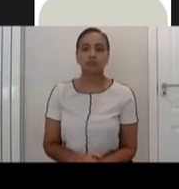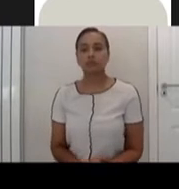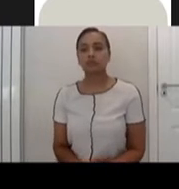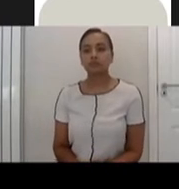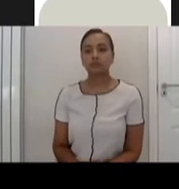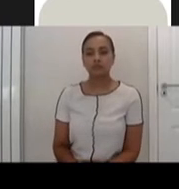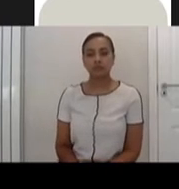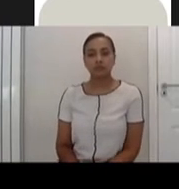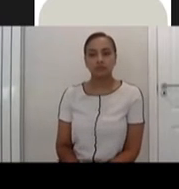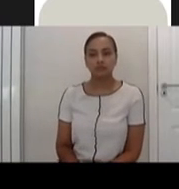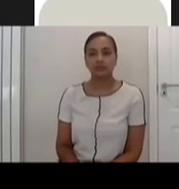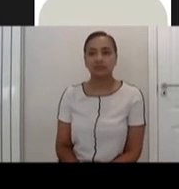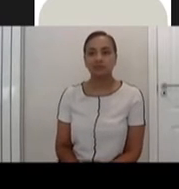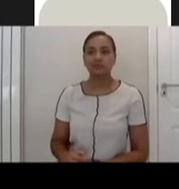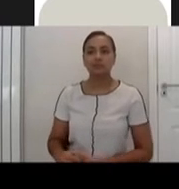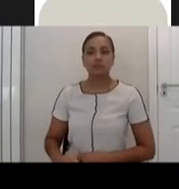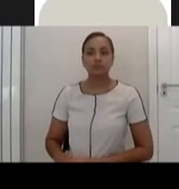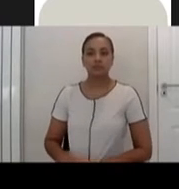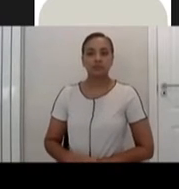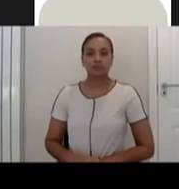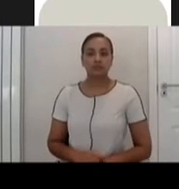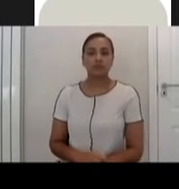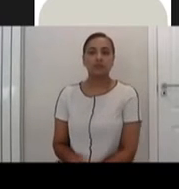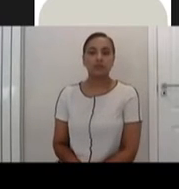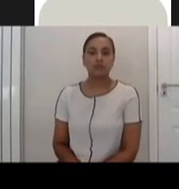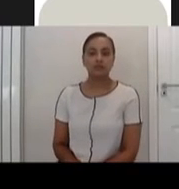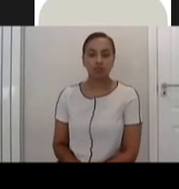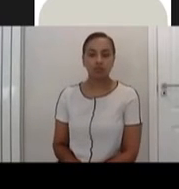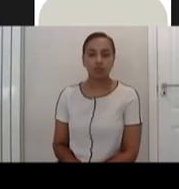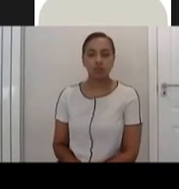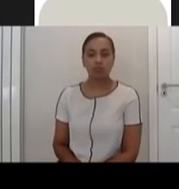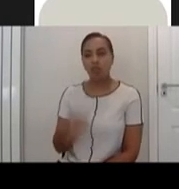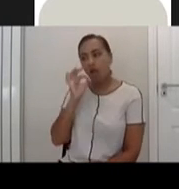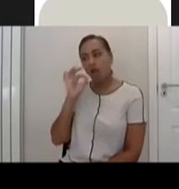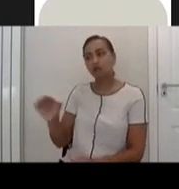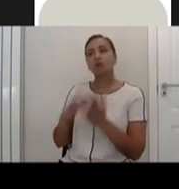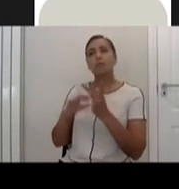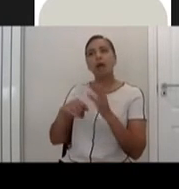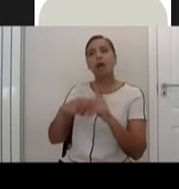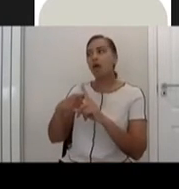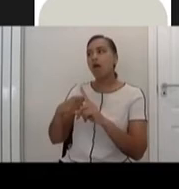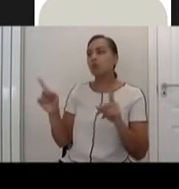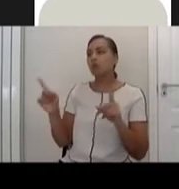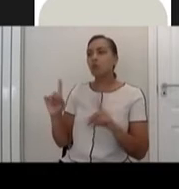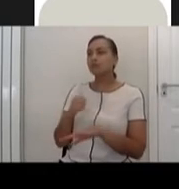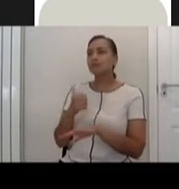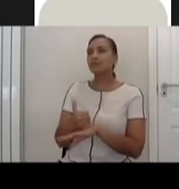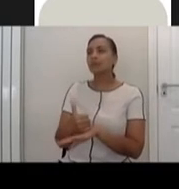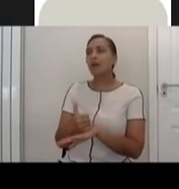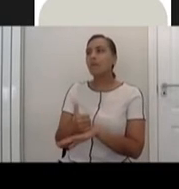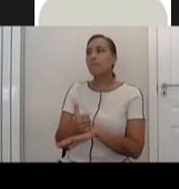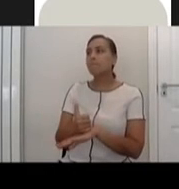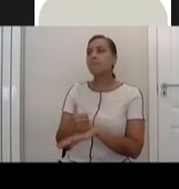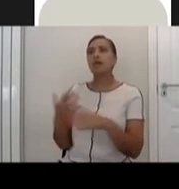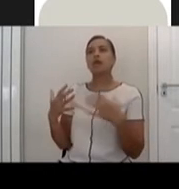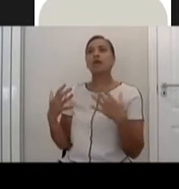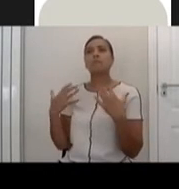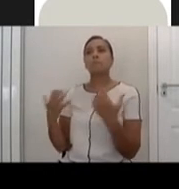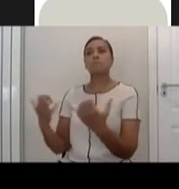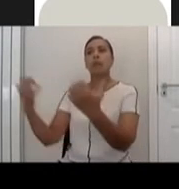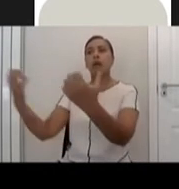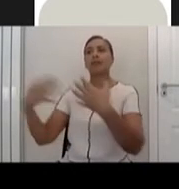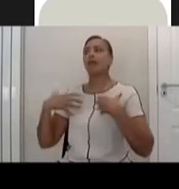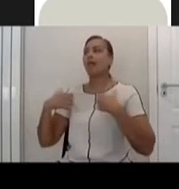of questions, actually, I think for Mark or Dudu. What's being put in place to support the wider public health issues that